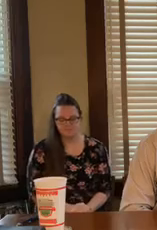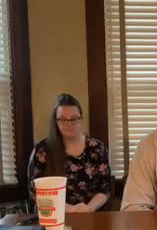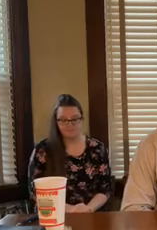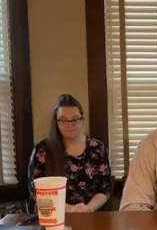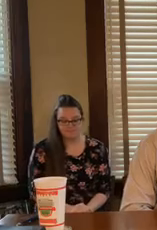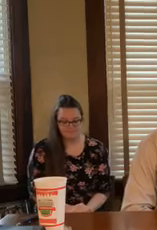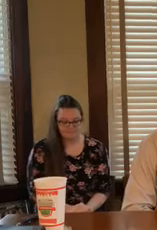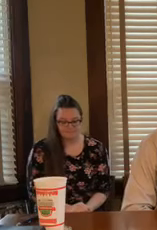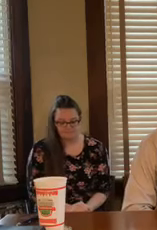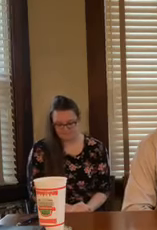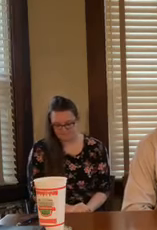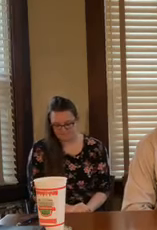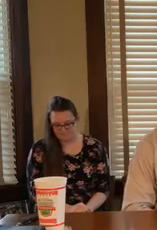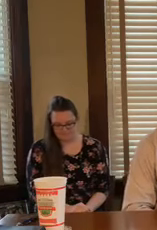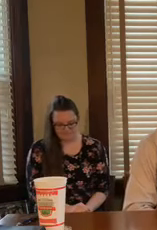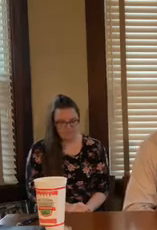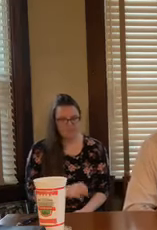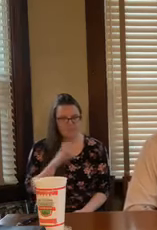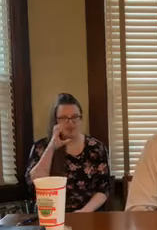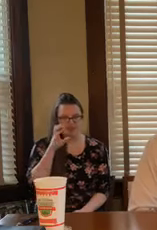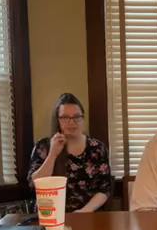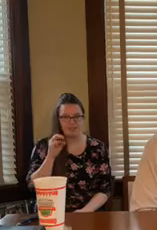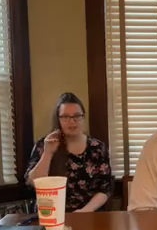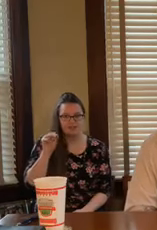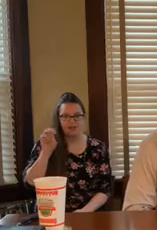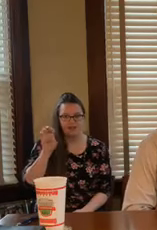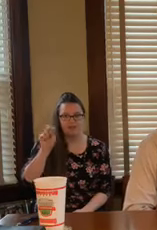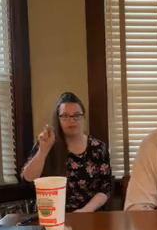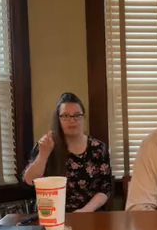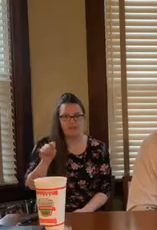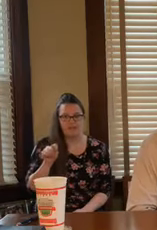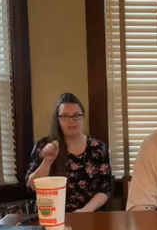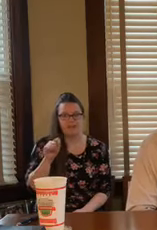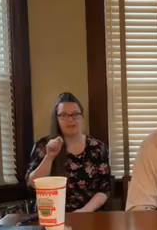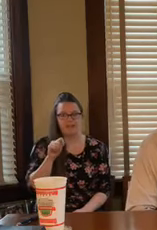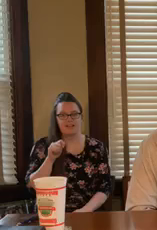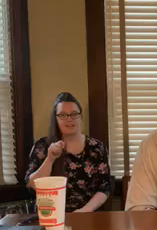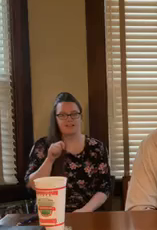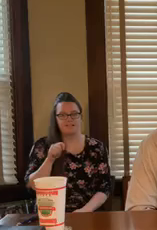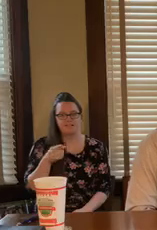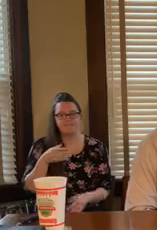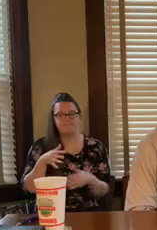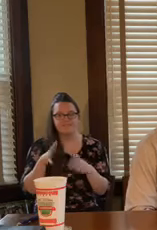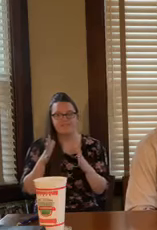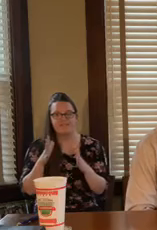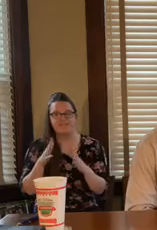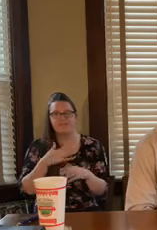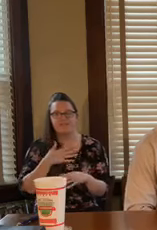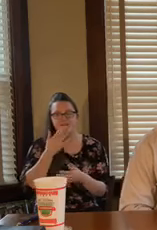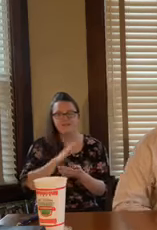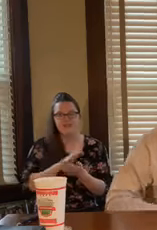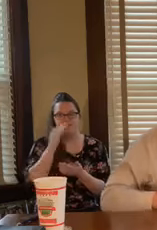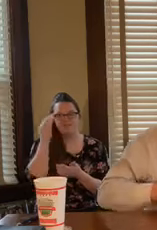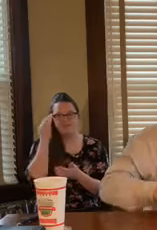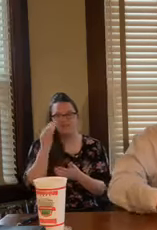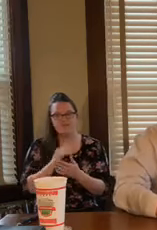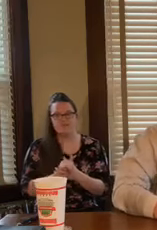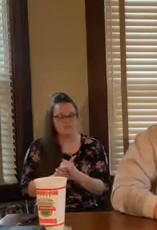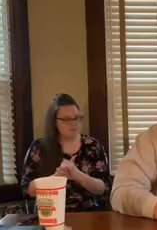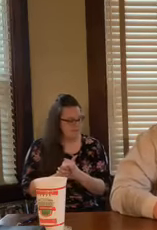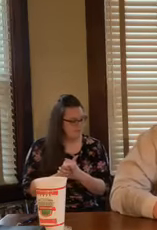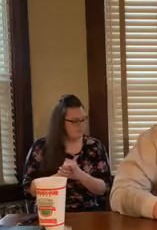you're watching tonight, comment. Let my wife know behind the camera that you're watching. Give her a wave. Let us know where you're watching from. This